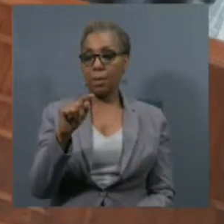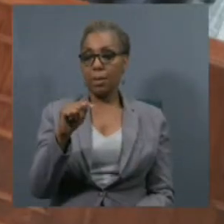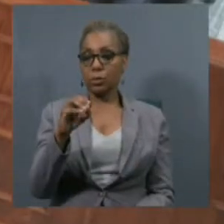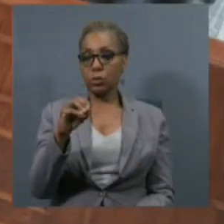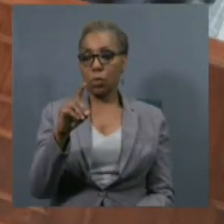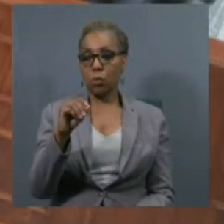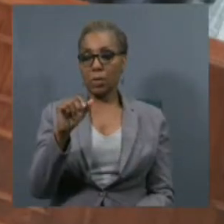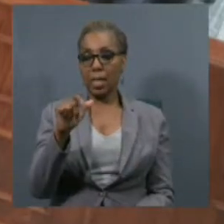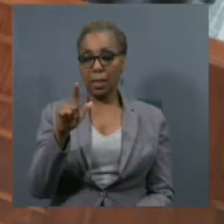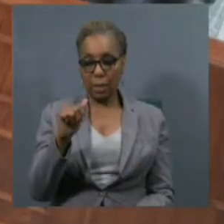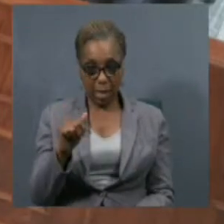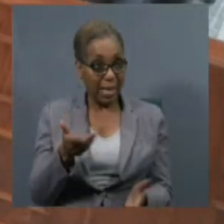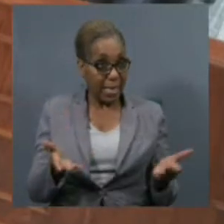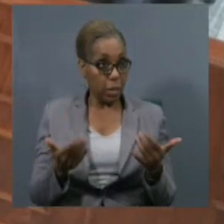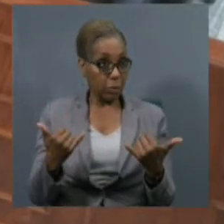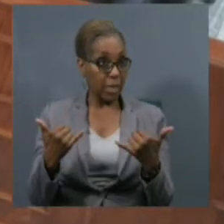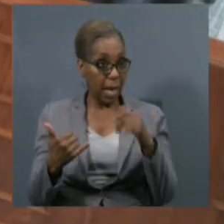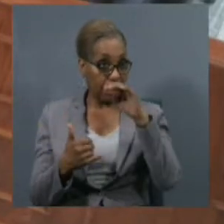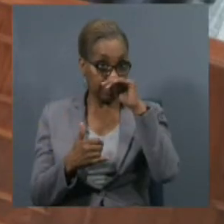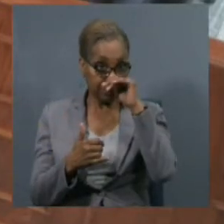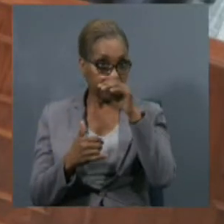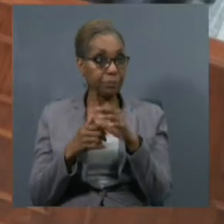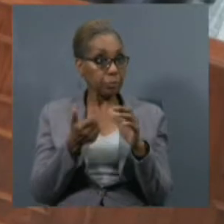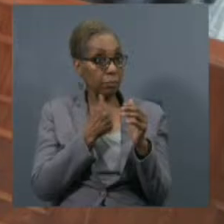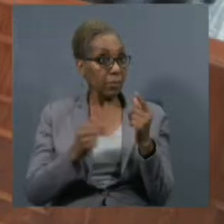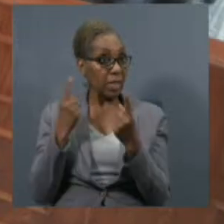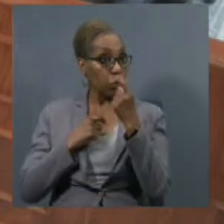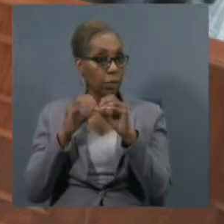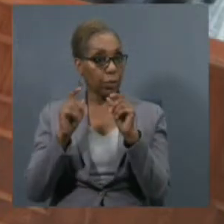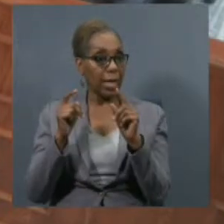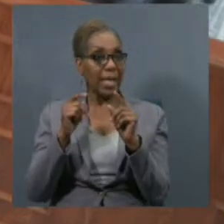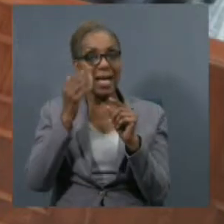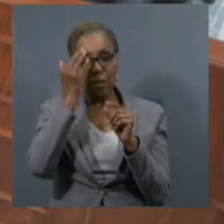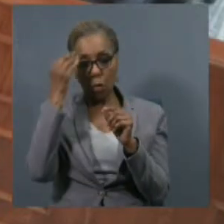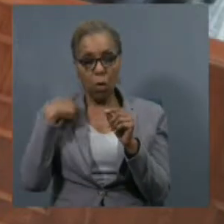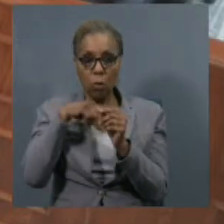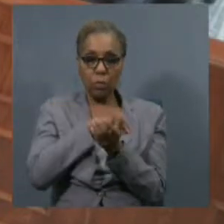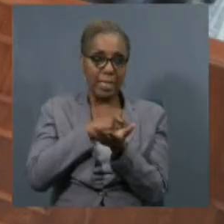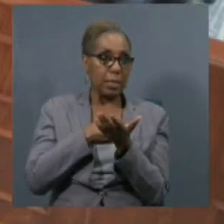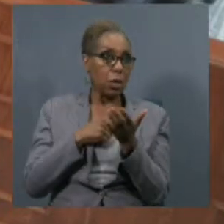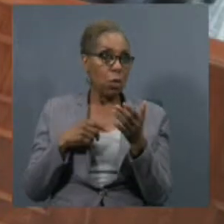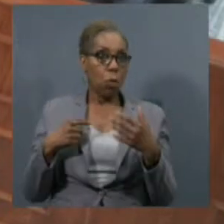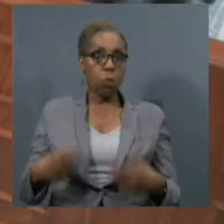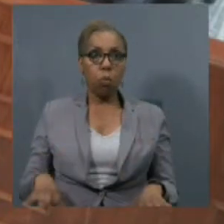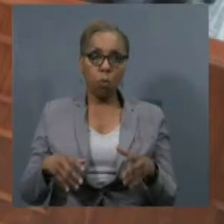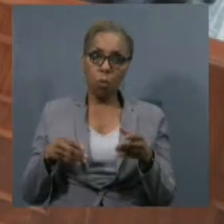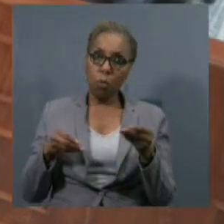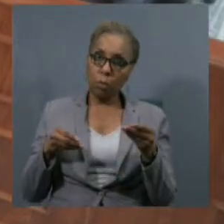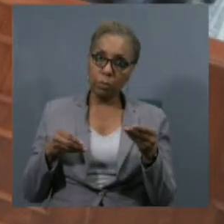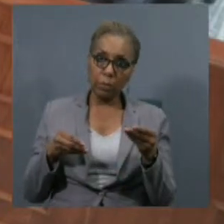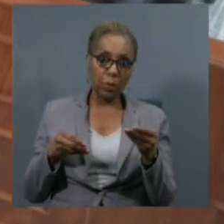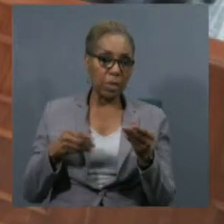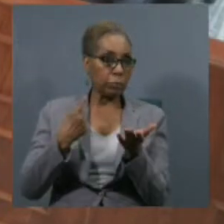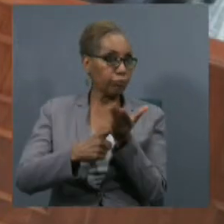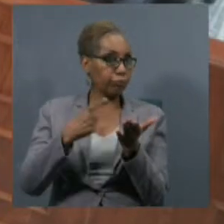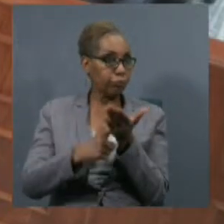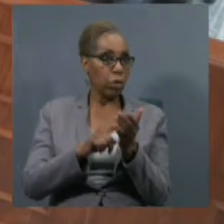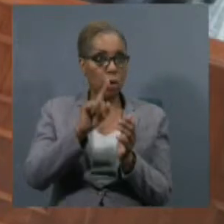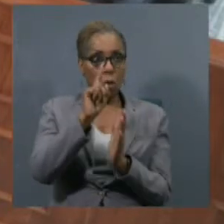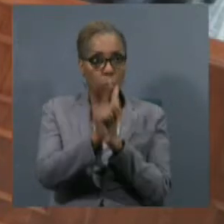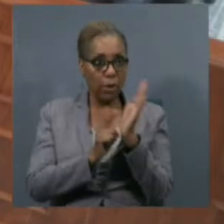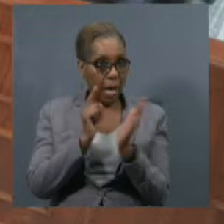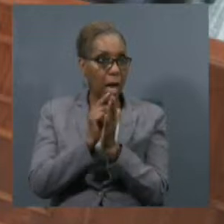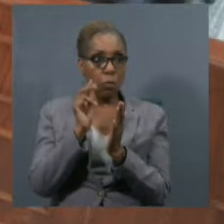who's here today. Any questions? I know we spent about an hour and a half or so, maybe 2